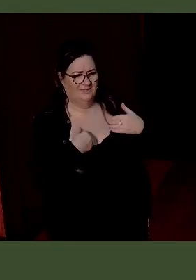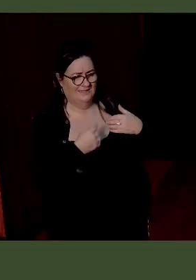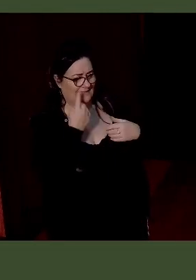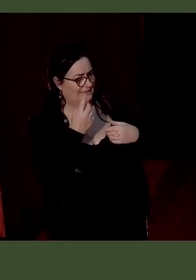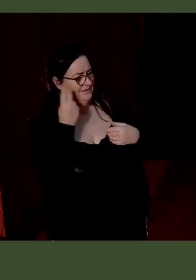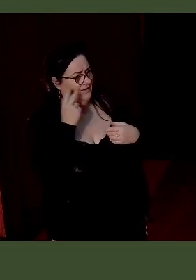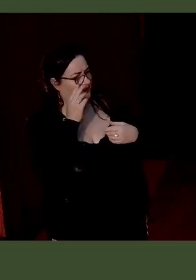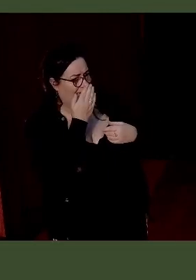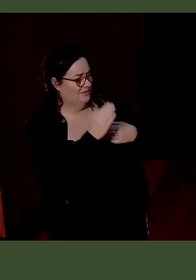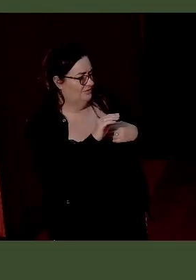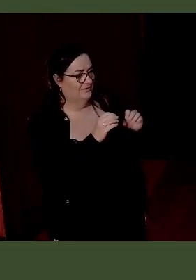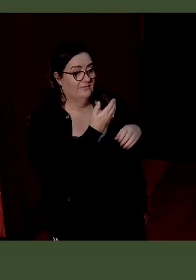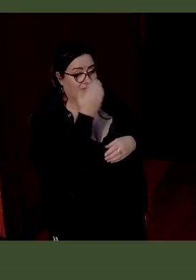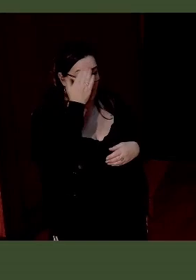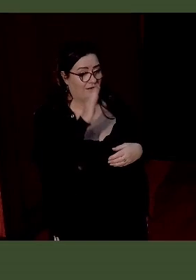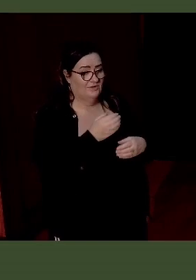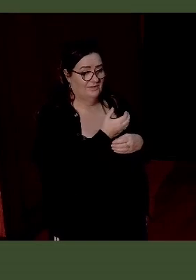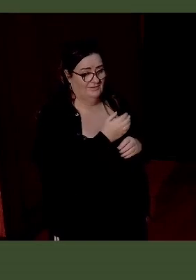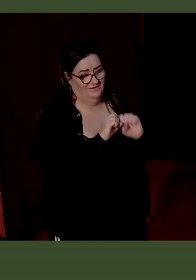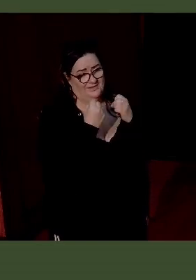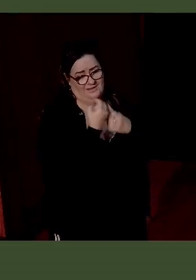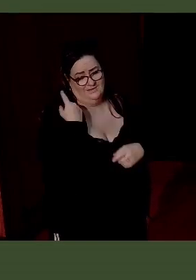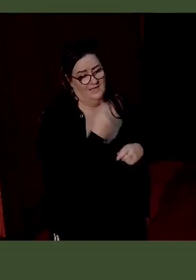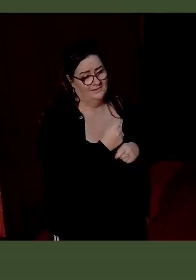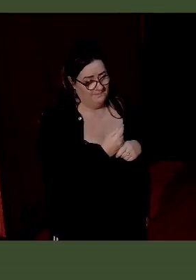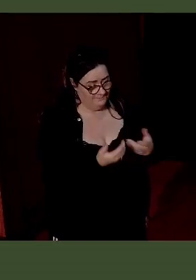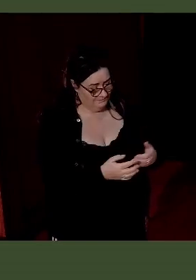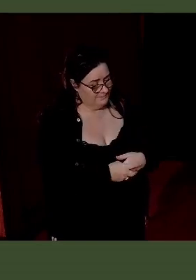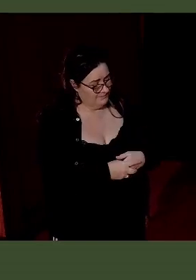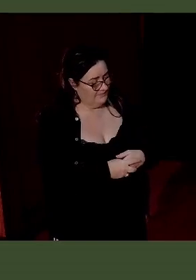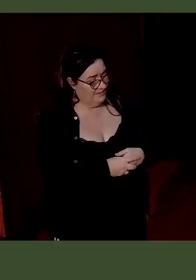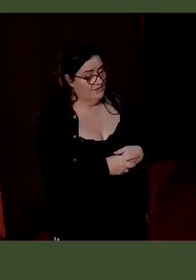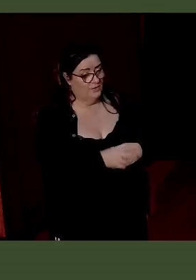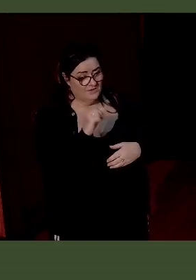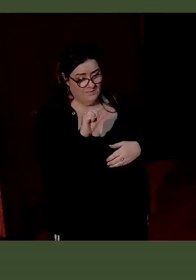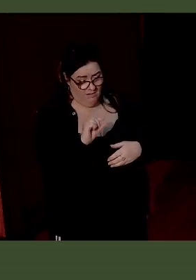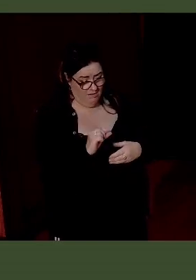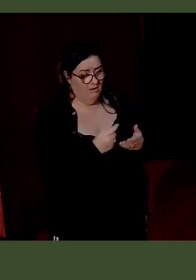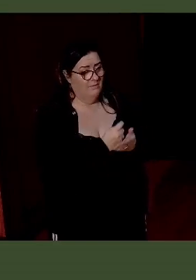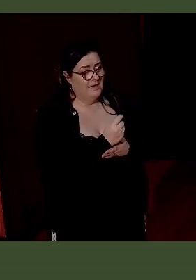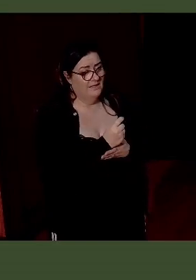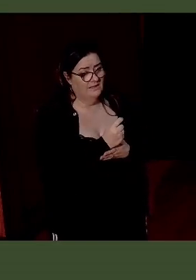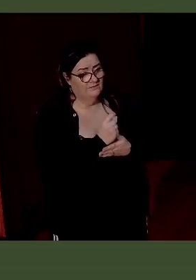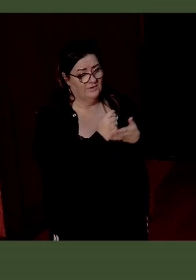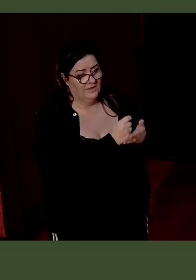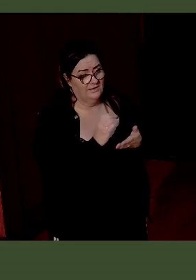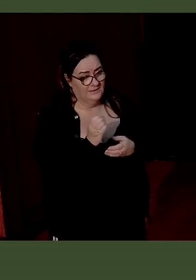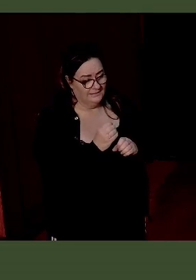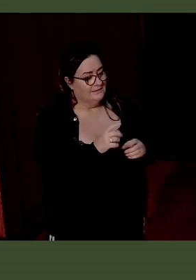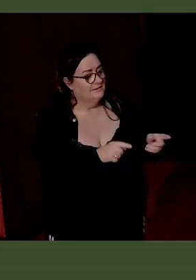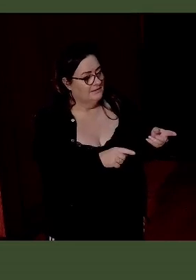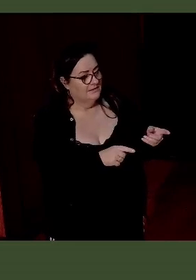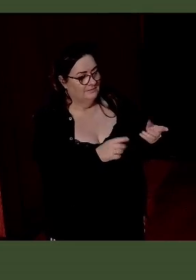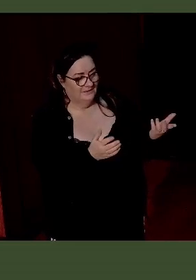Irish society of the time. They concluded that the small sums paid in home assistance showed that county boards of health and public assistance were failing